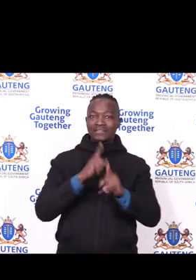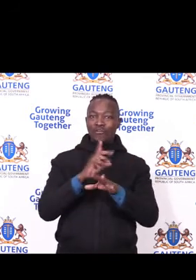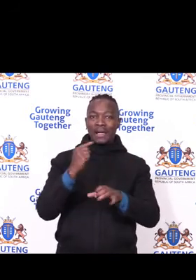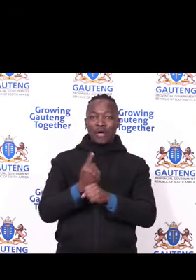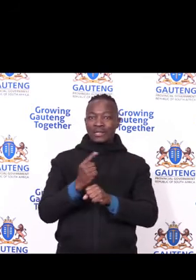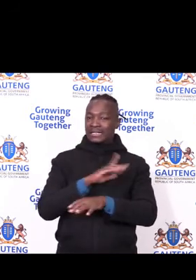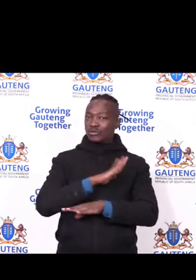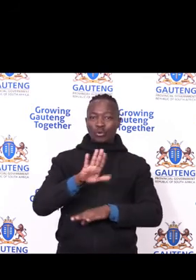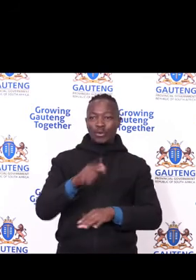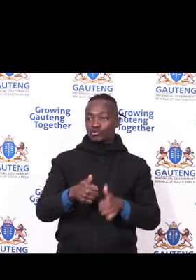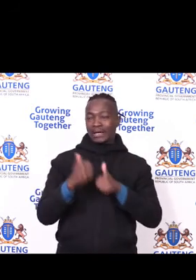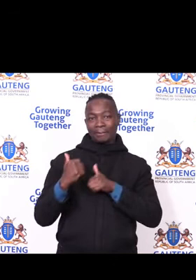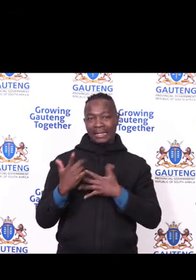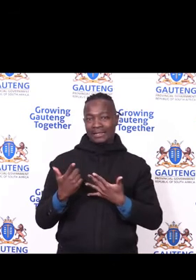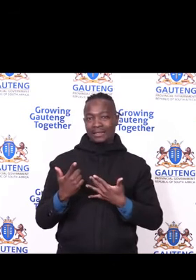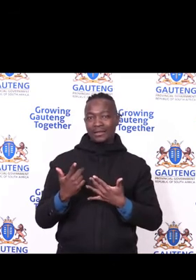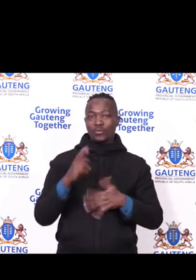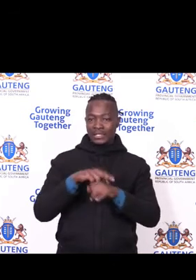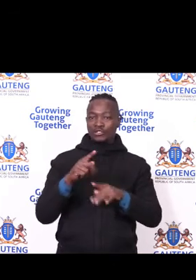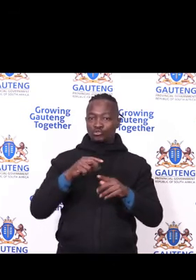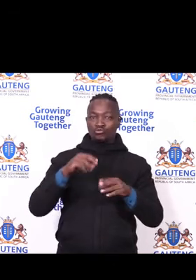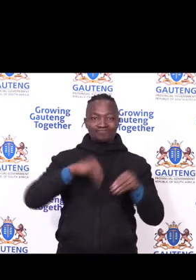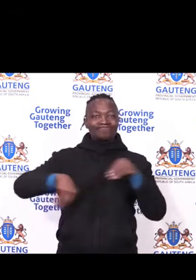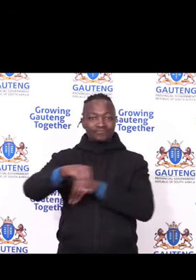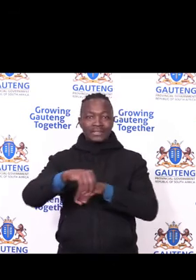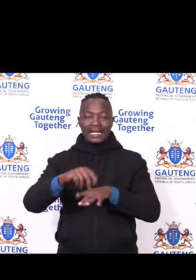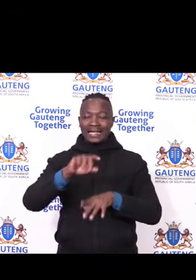back, we need to replace them. We need to replace